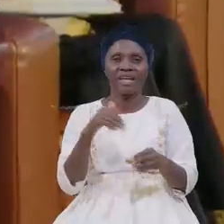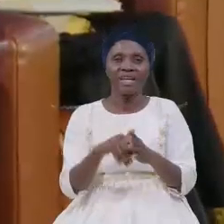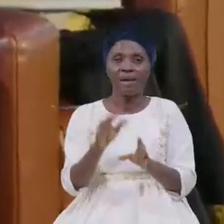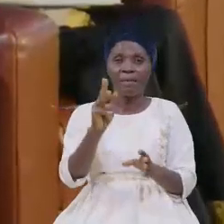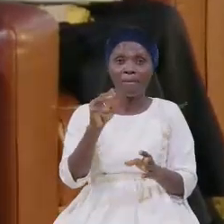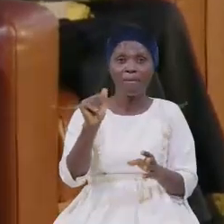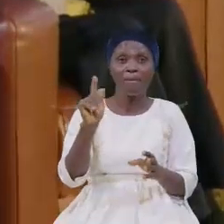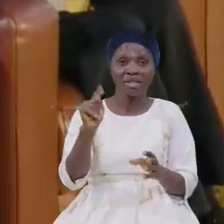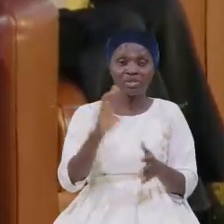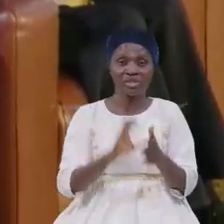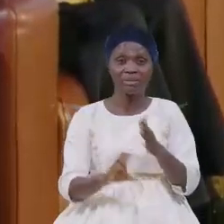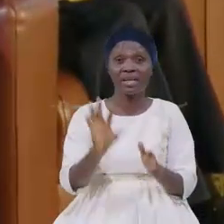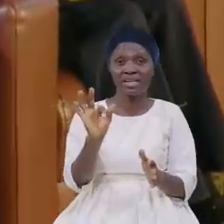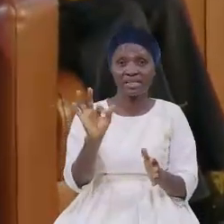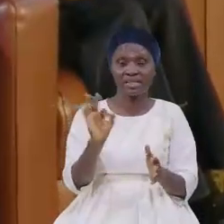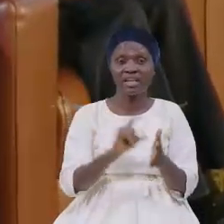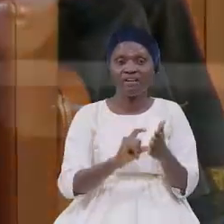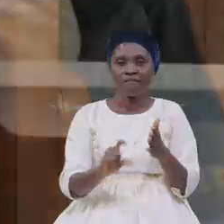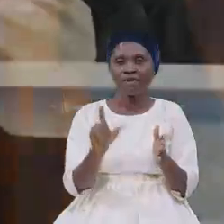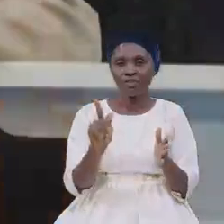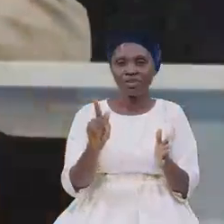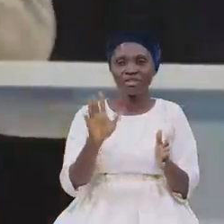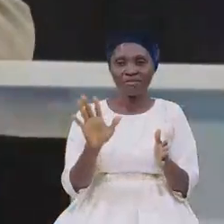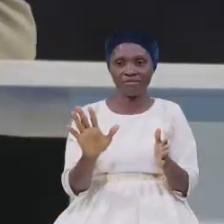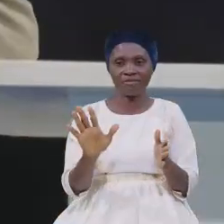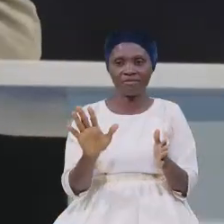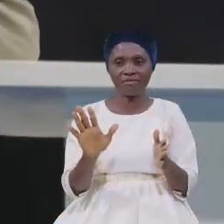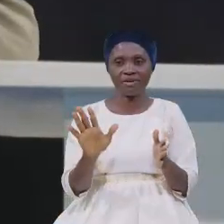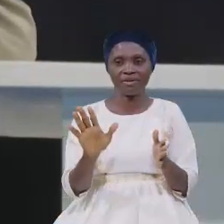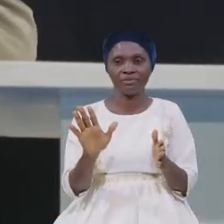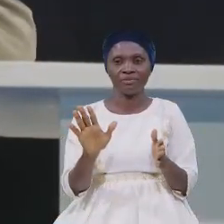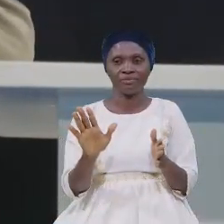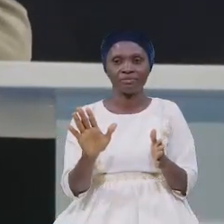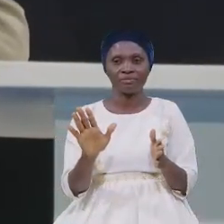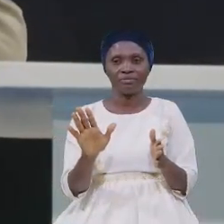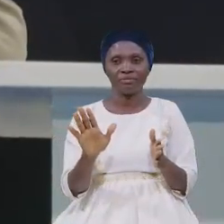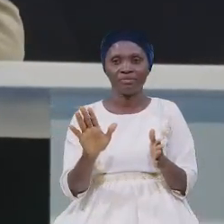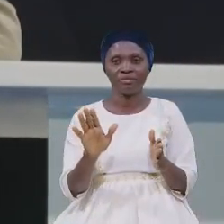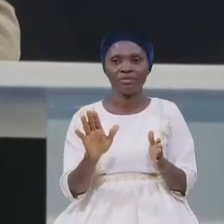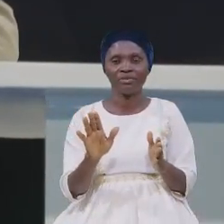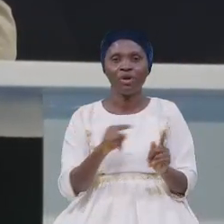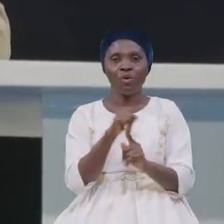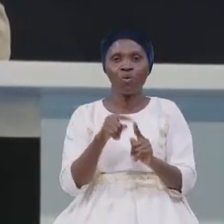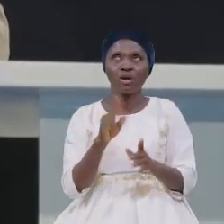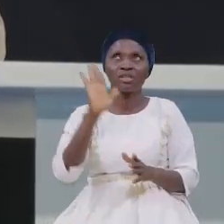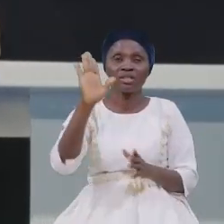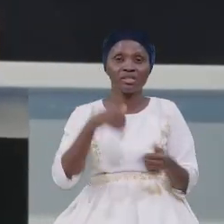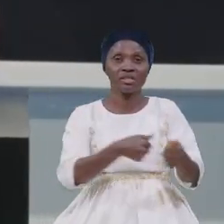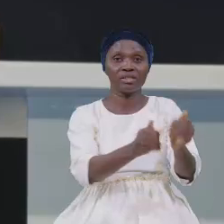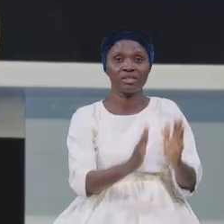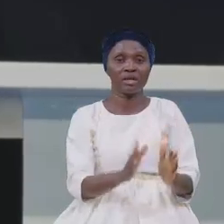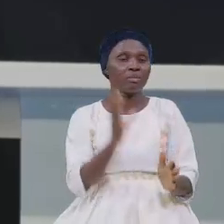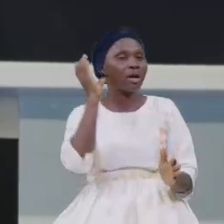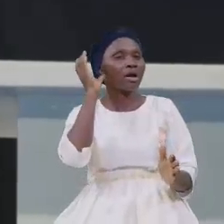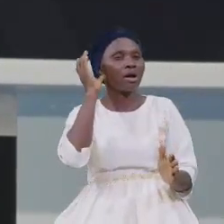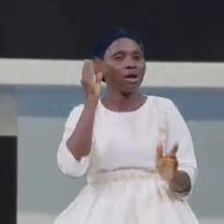verse 25. In Matthew 19, verse 25, when his disciples heard, when they heard it,